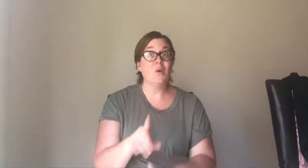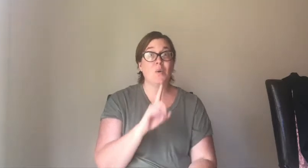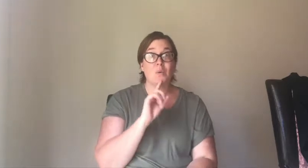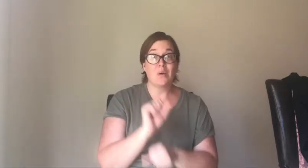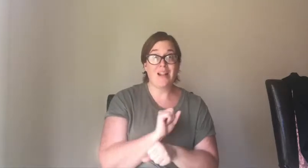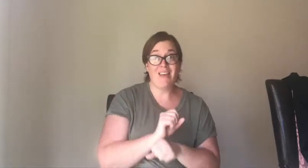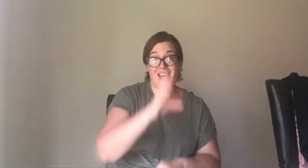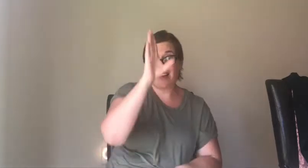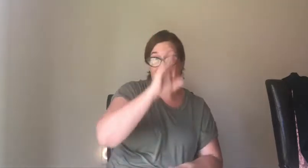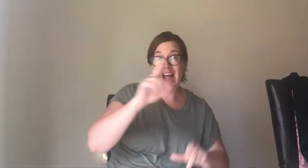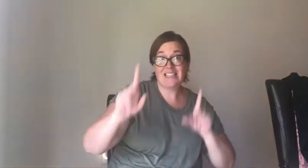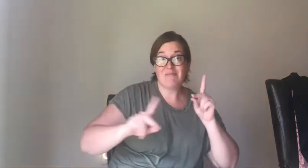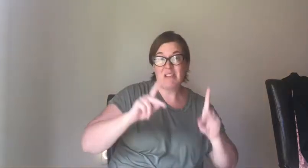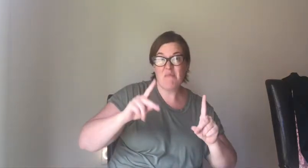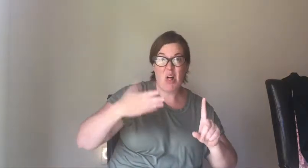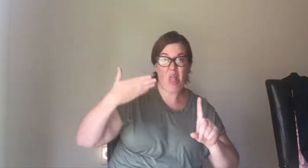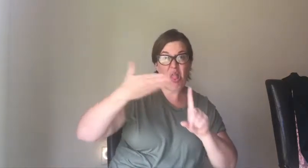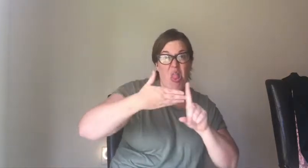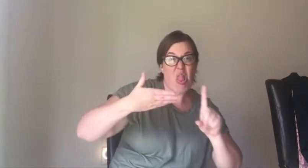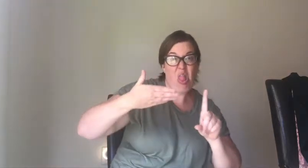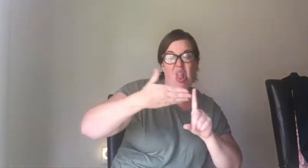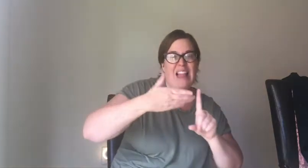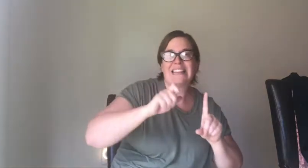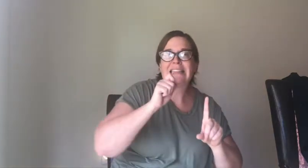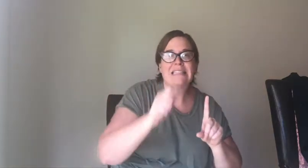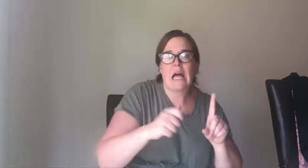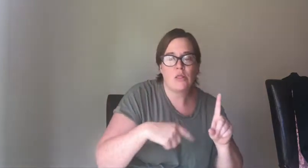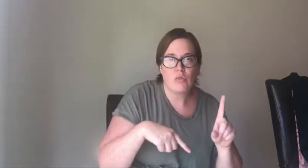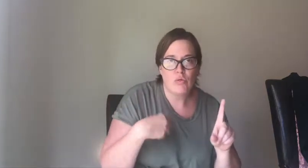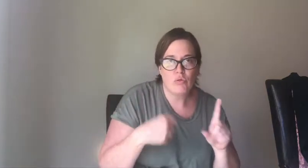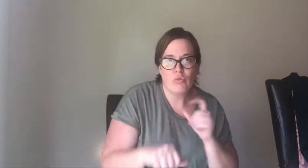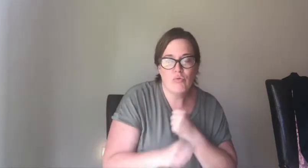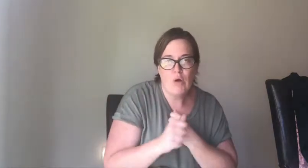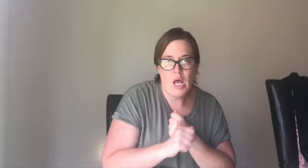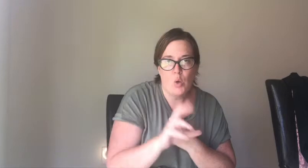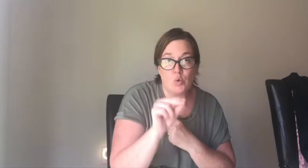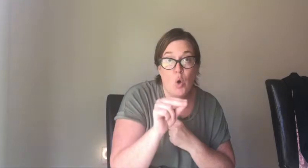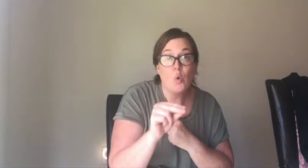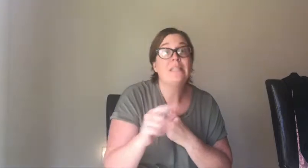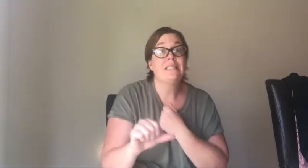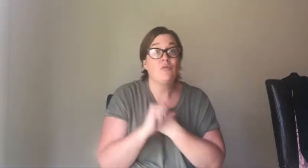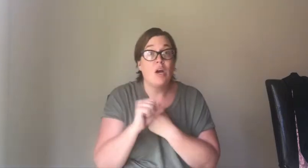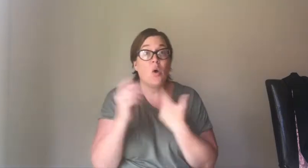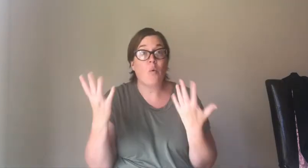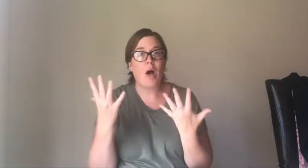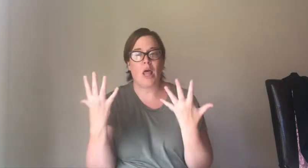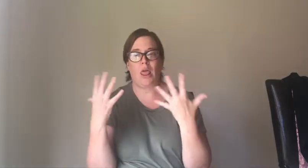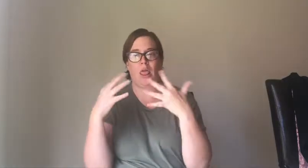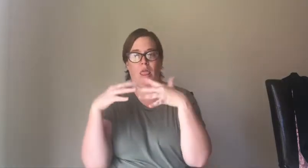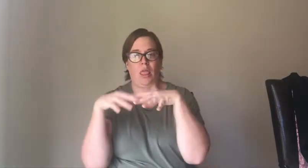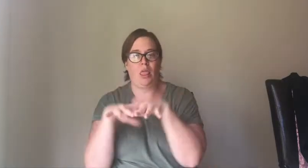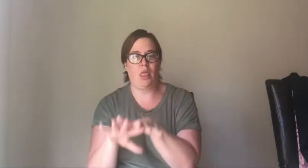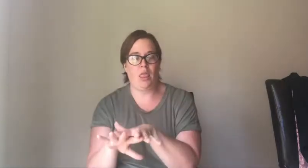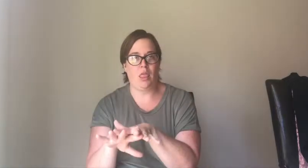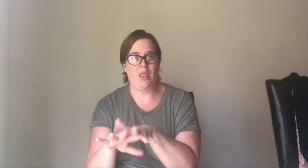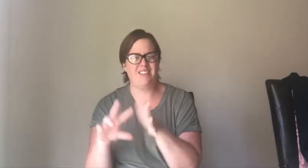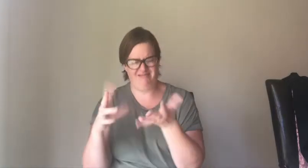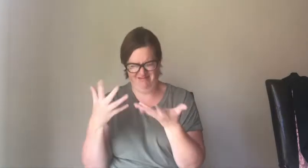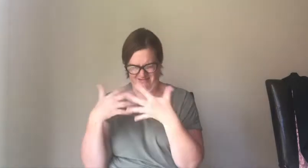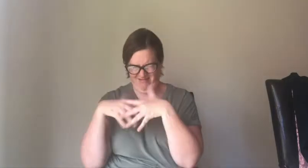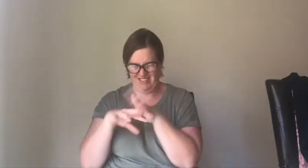has managed to rise to all these positions of influence within each one of these kings' administration. It's not captivity,